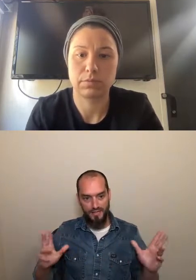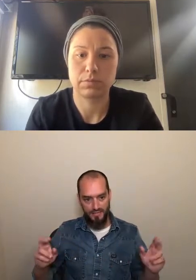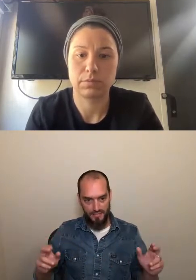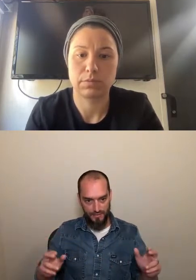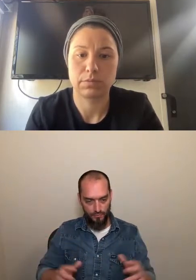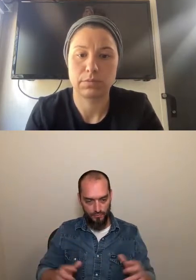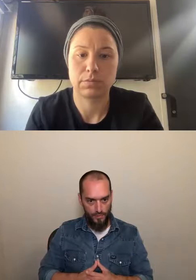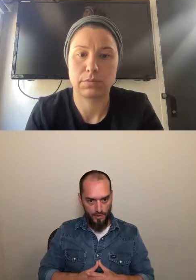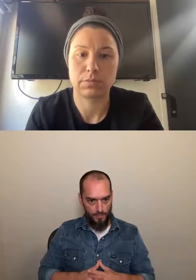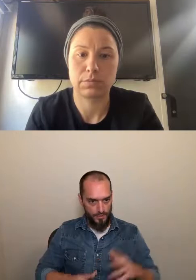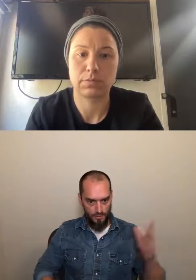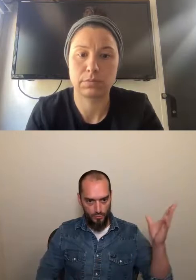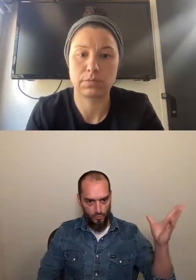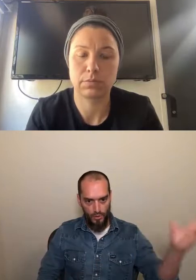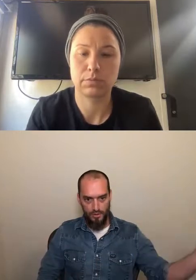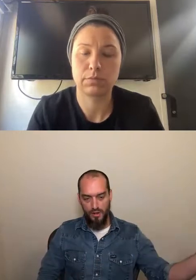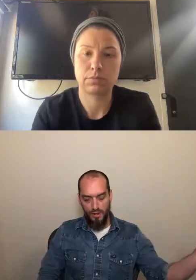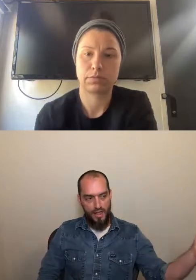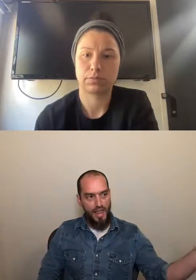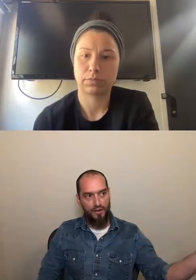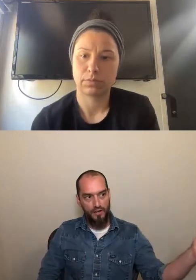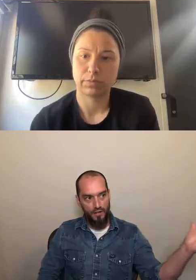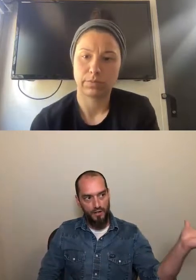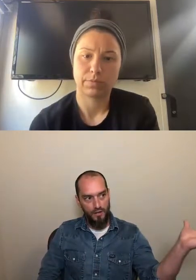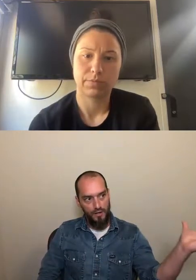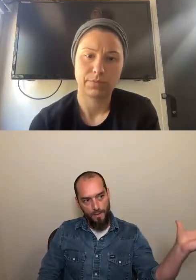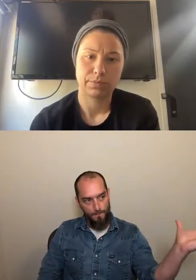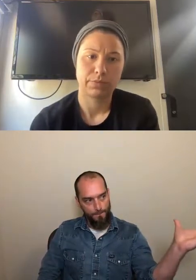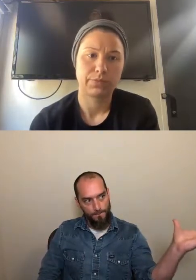as a system. Because where one area